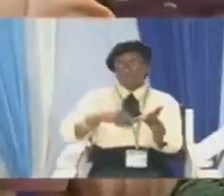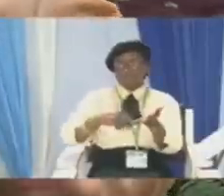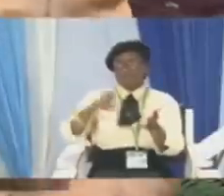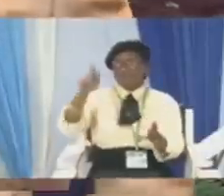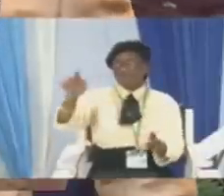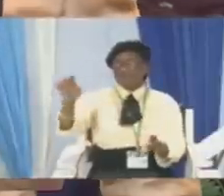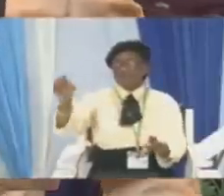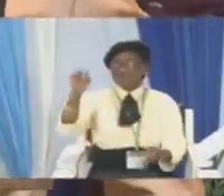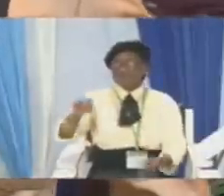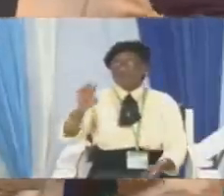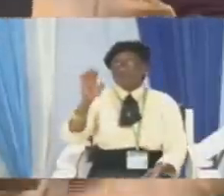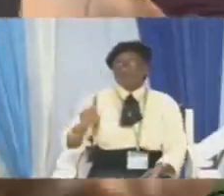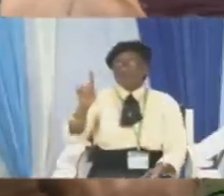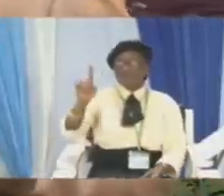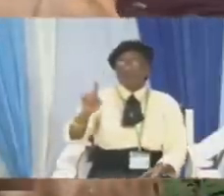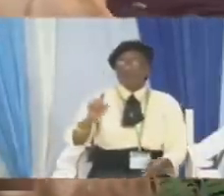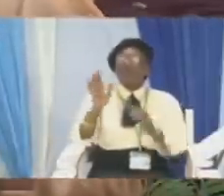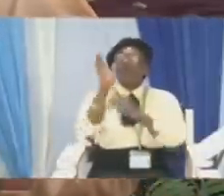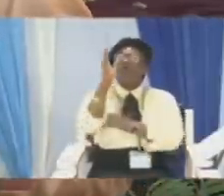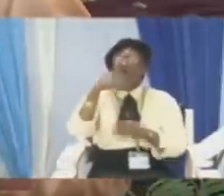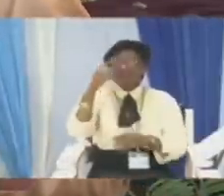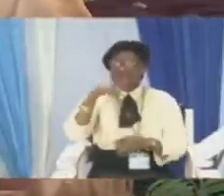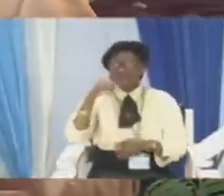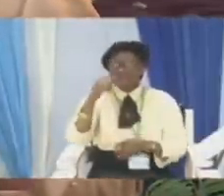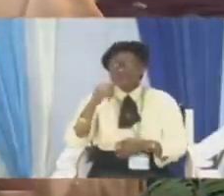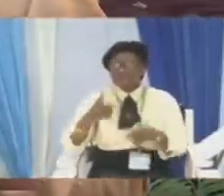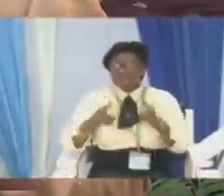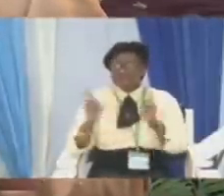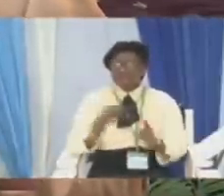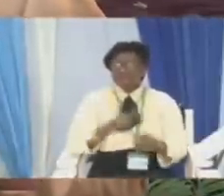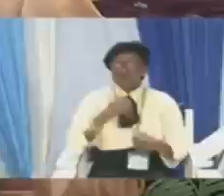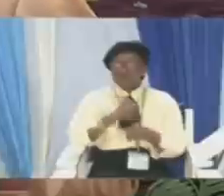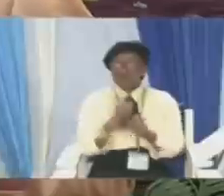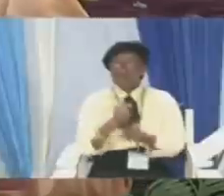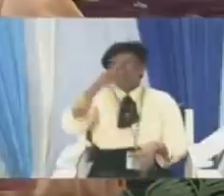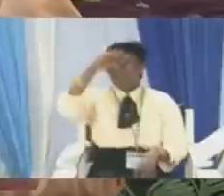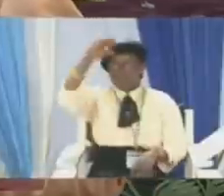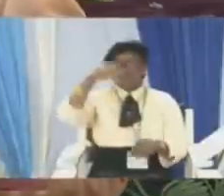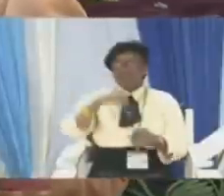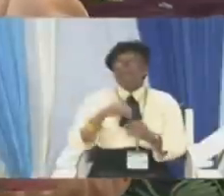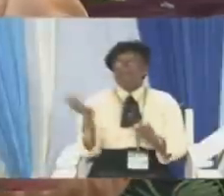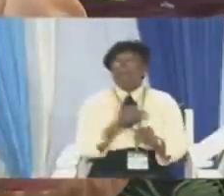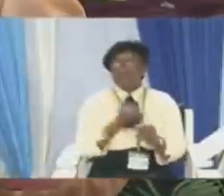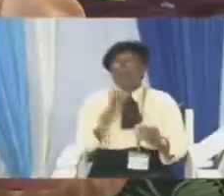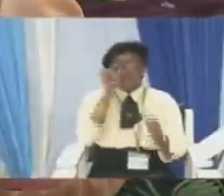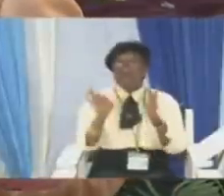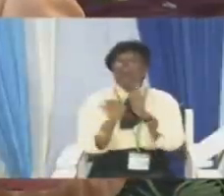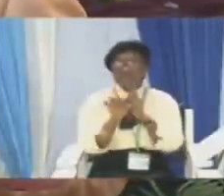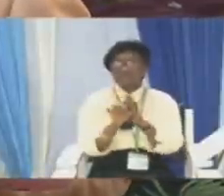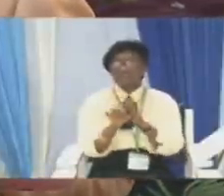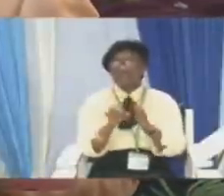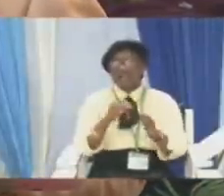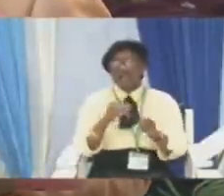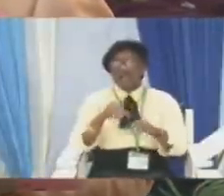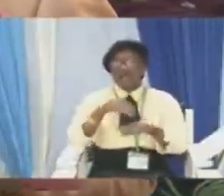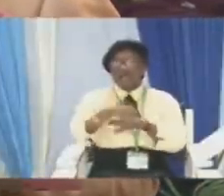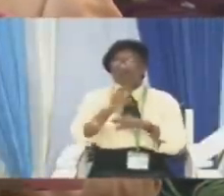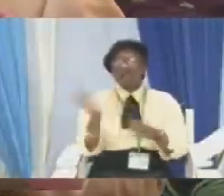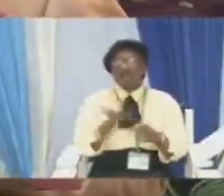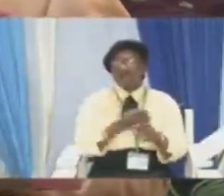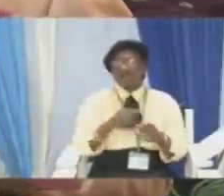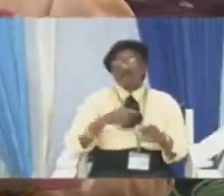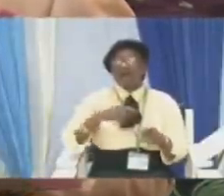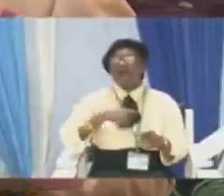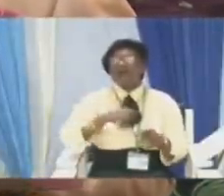to 28. And God said, let us make man in our image, after our